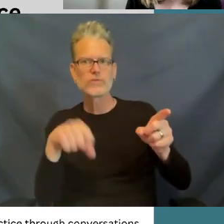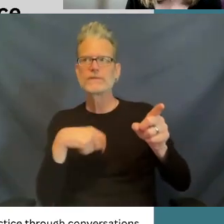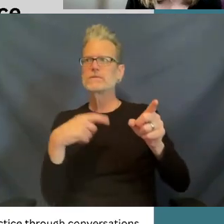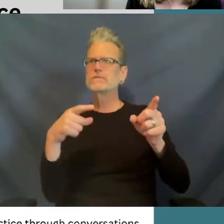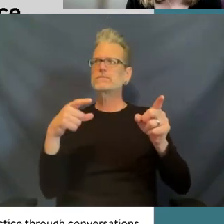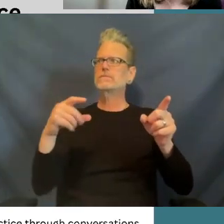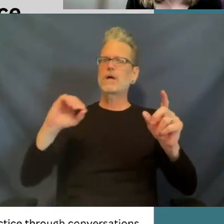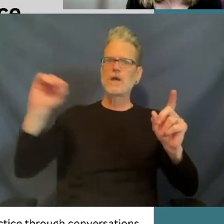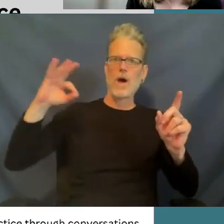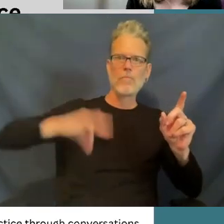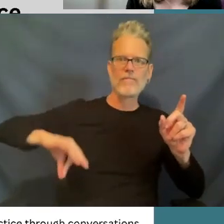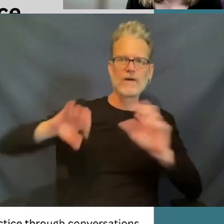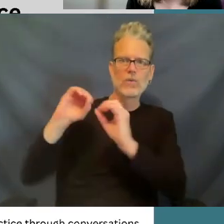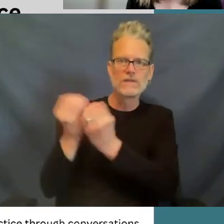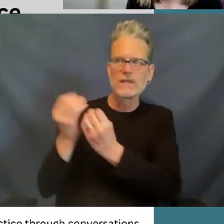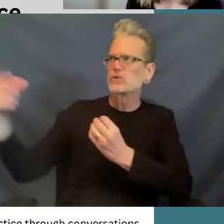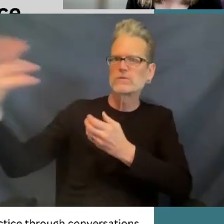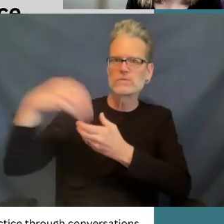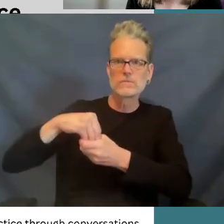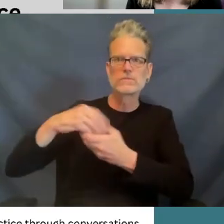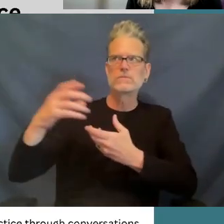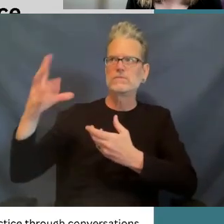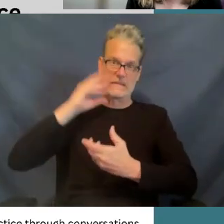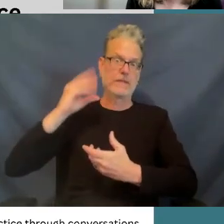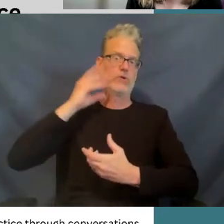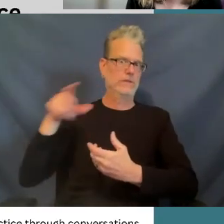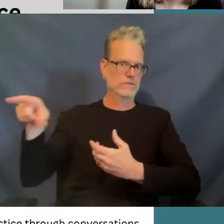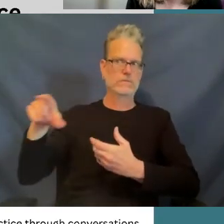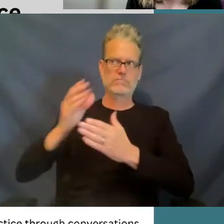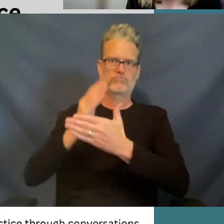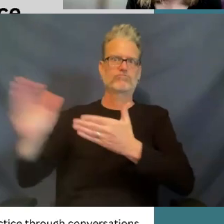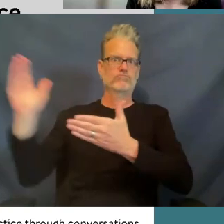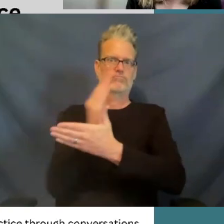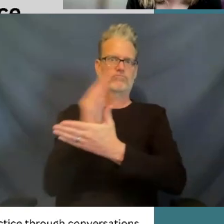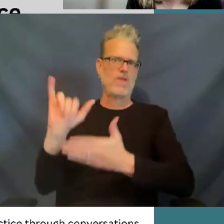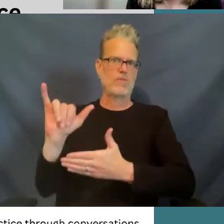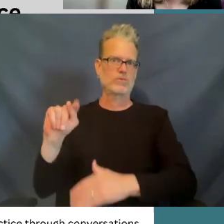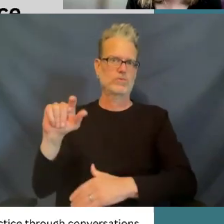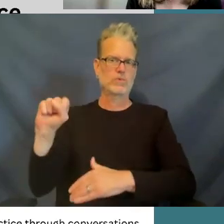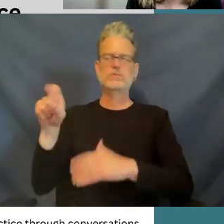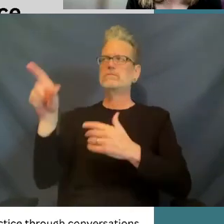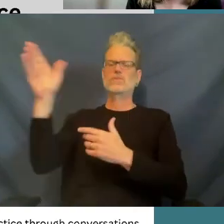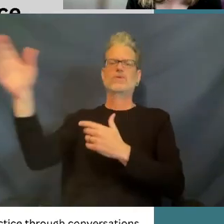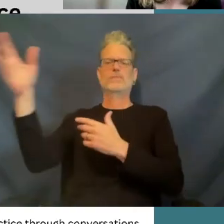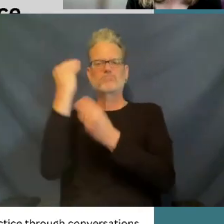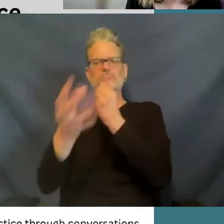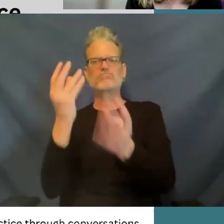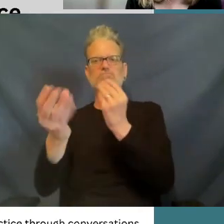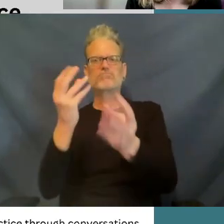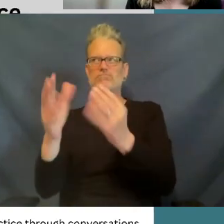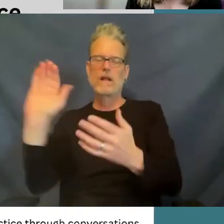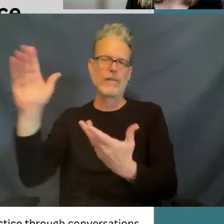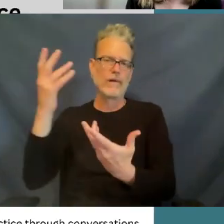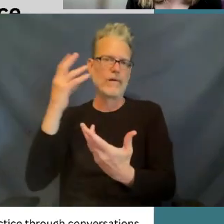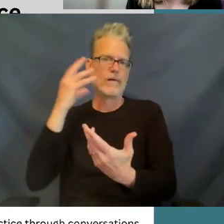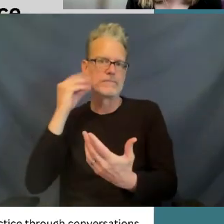nonprofit leaders who have a lot of experience with a range of these tools. So they're going to be sharing some of their insights and takeaways and kind